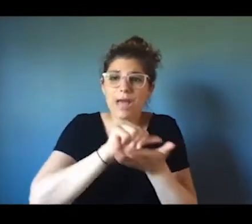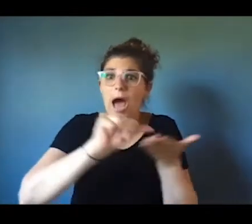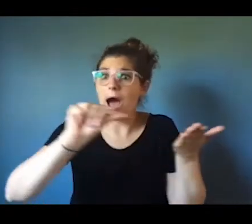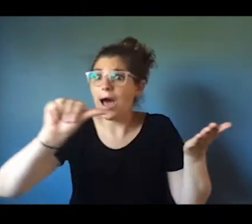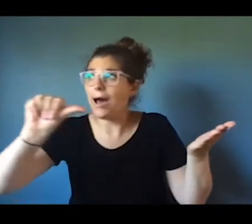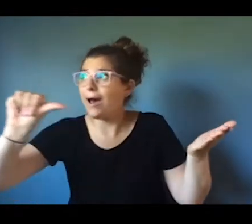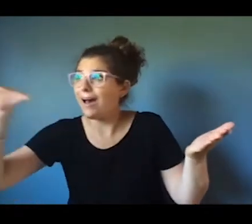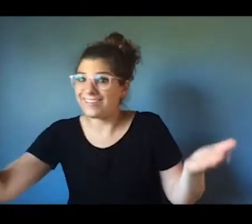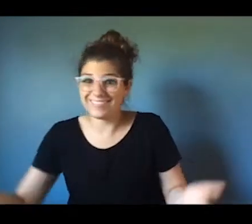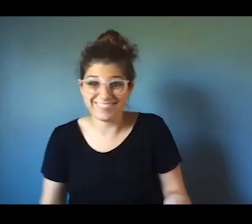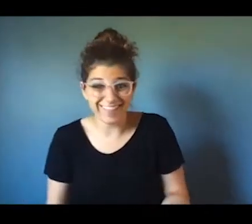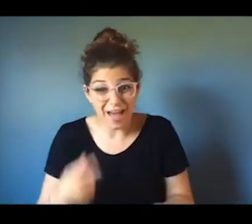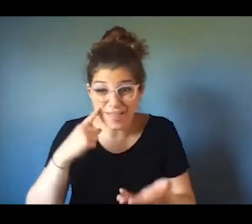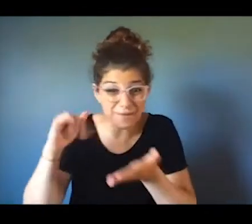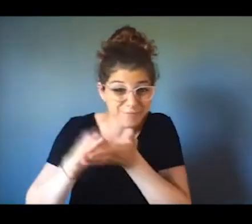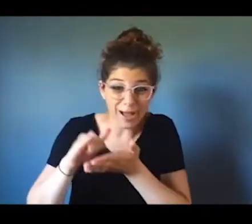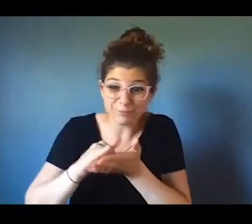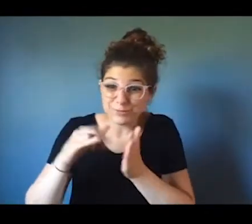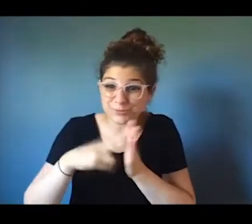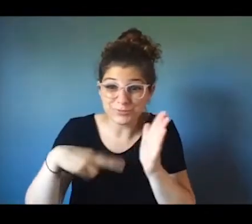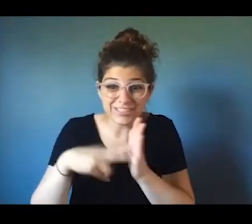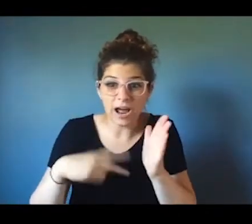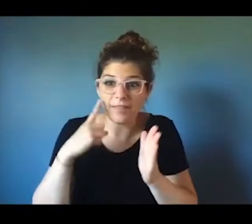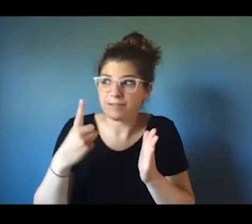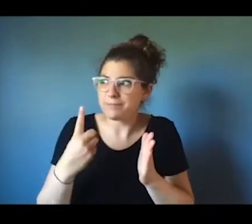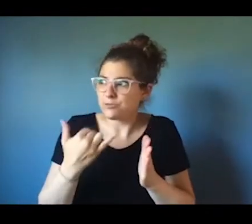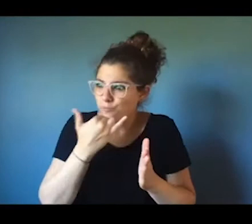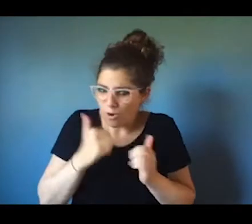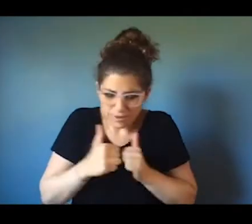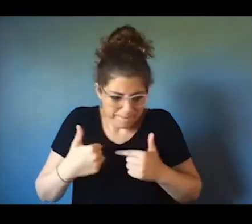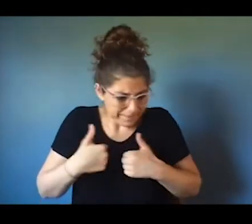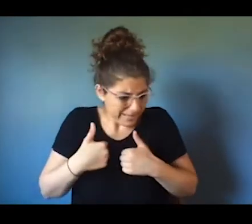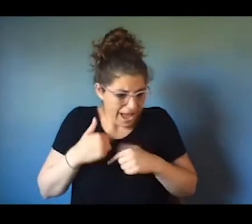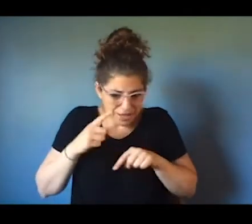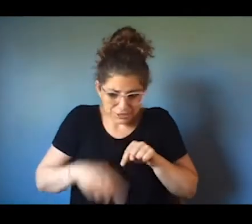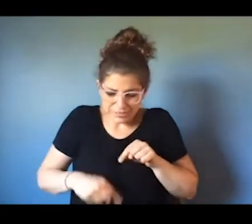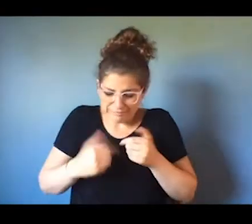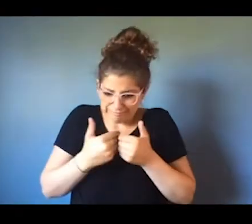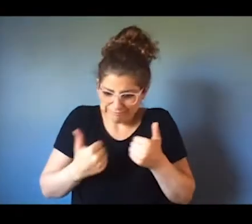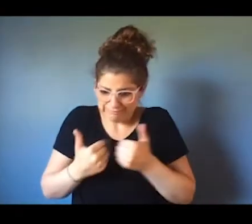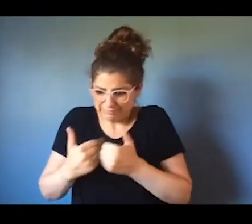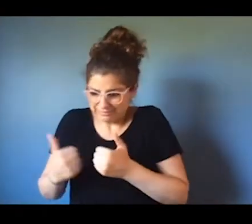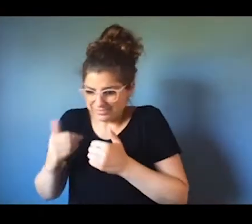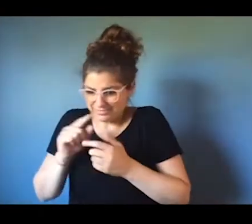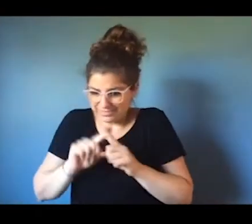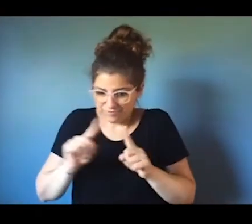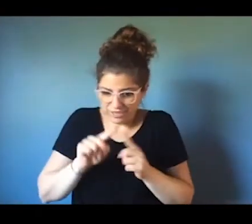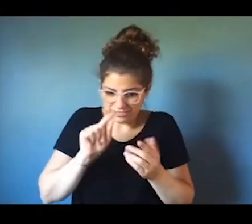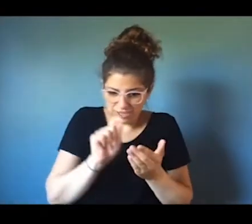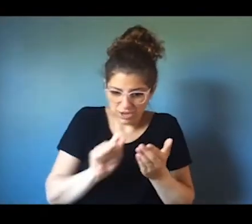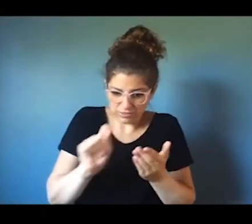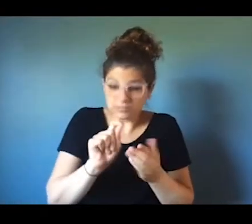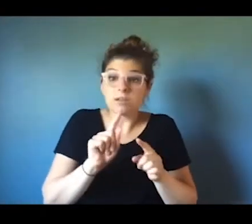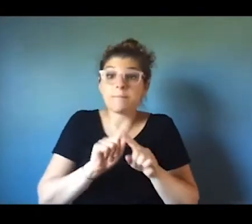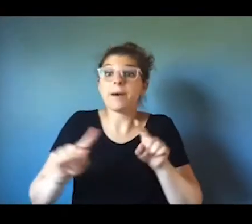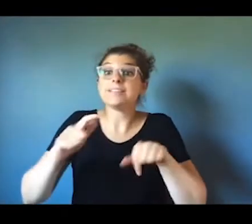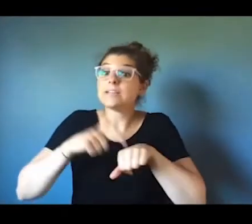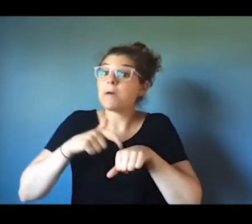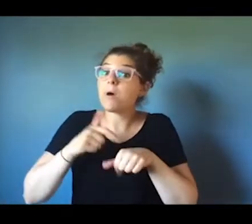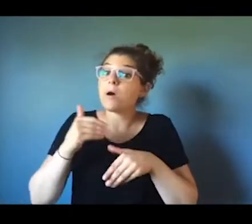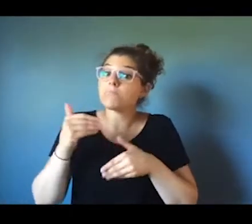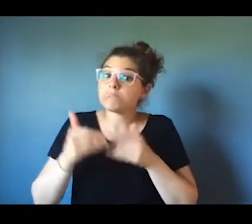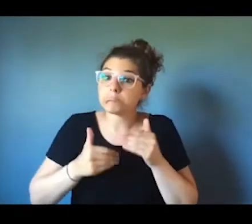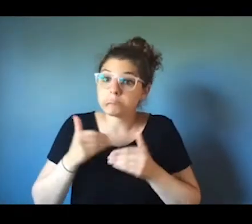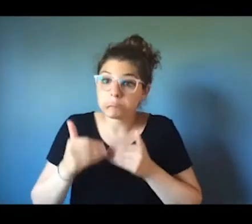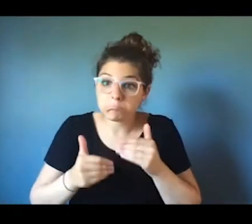saying "ah" the whole time, and I thought it was impossible. I thought there was something wrong with me, where I couldn't tell the difference between the different dots. But